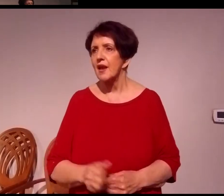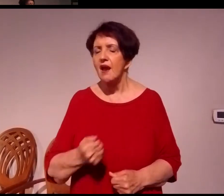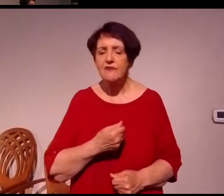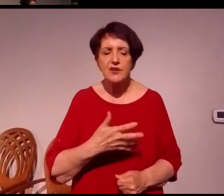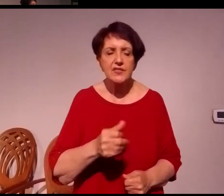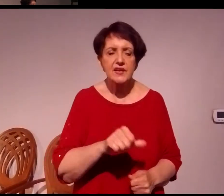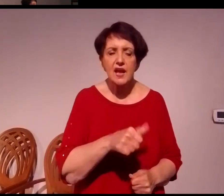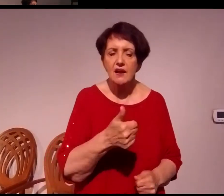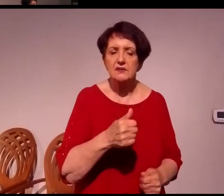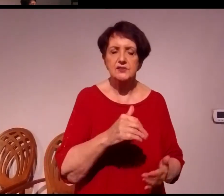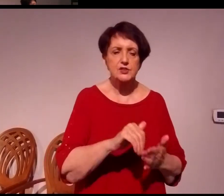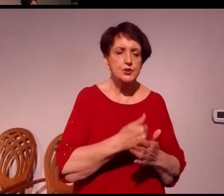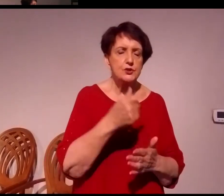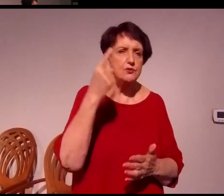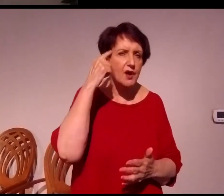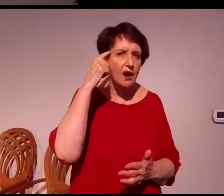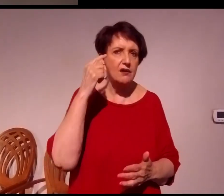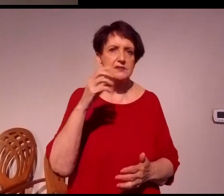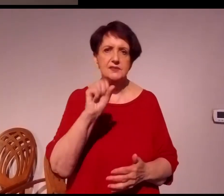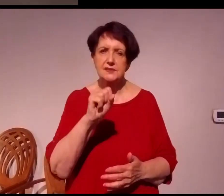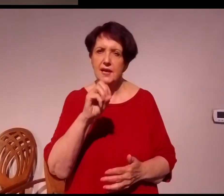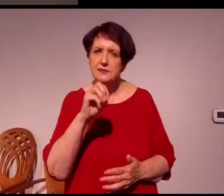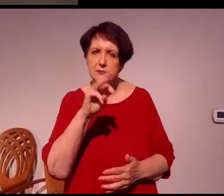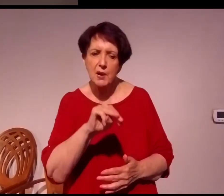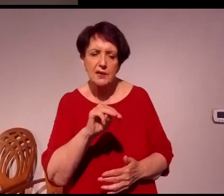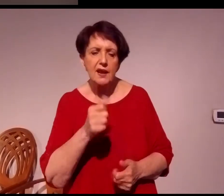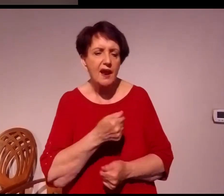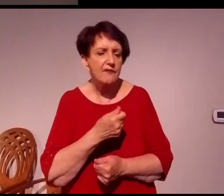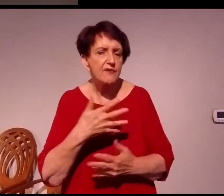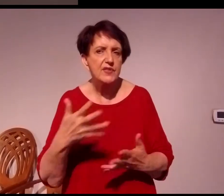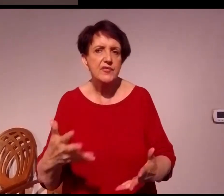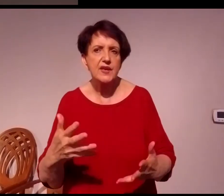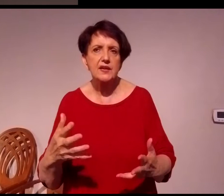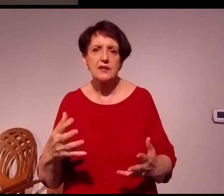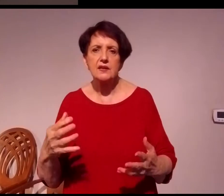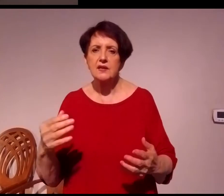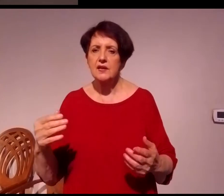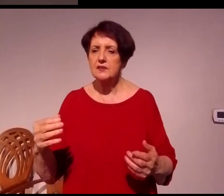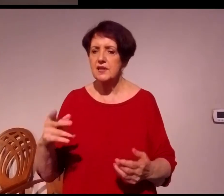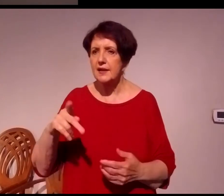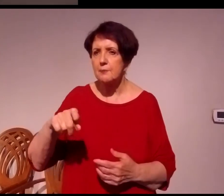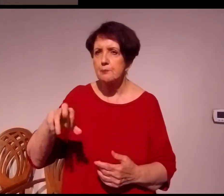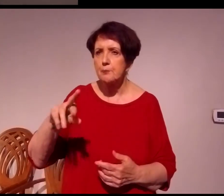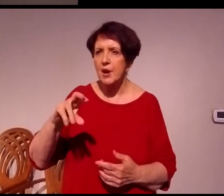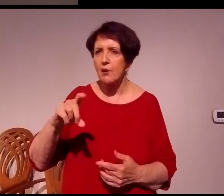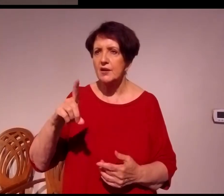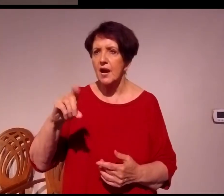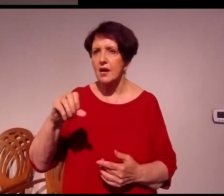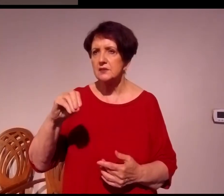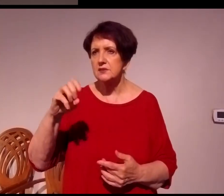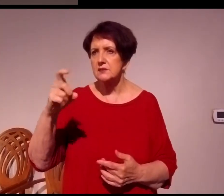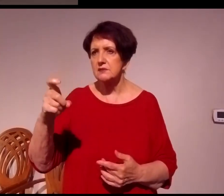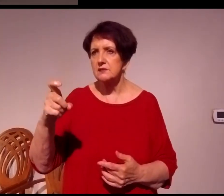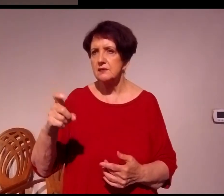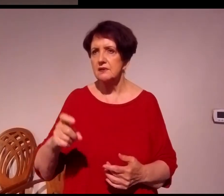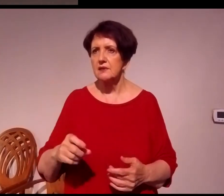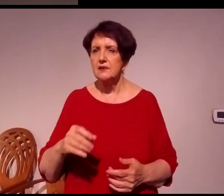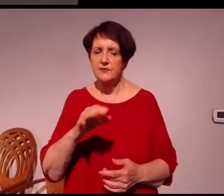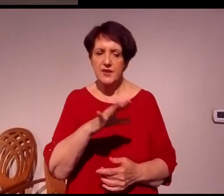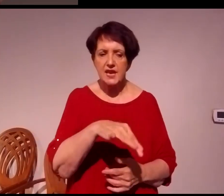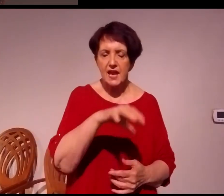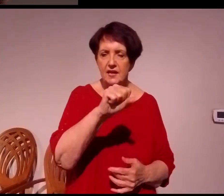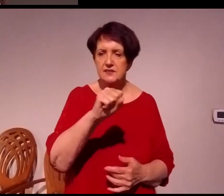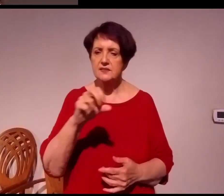in the Science of Mind, everything is ultimately resolved in the paradox of yes and no. That our yes